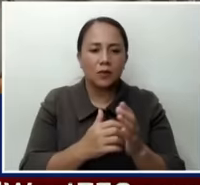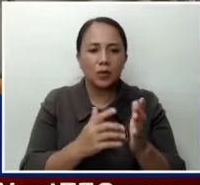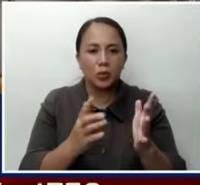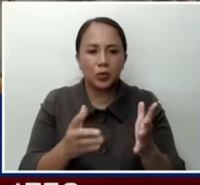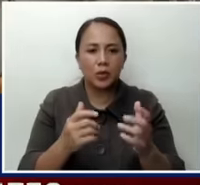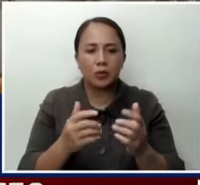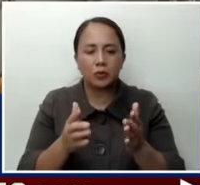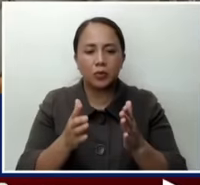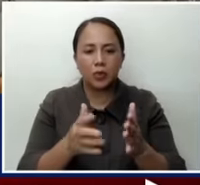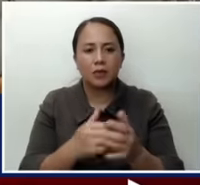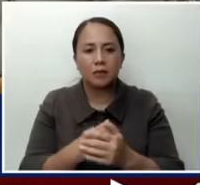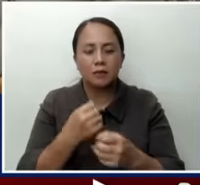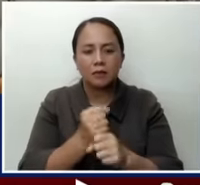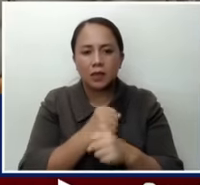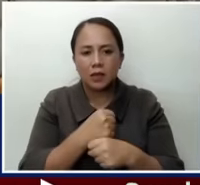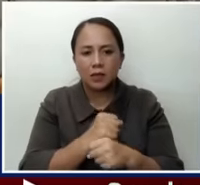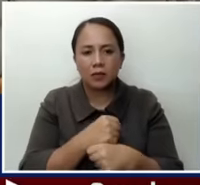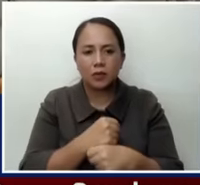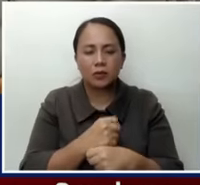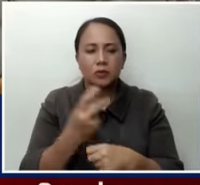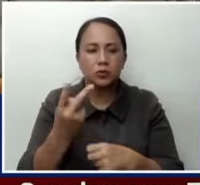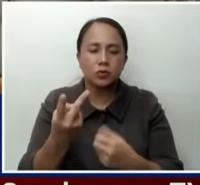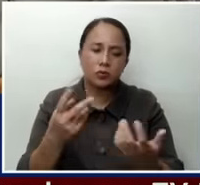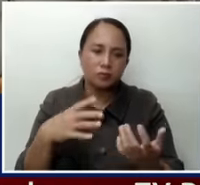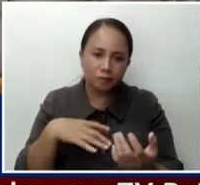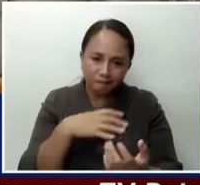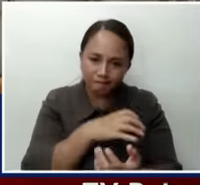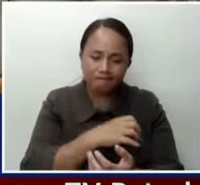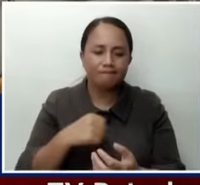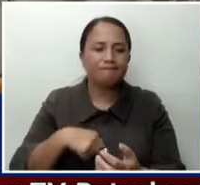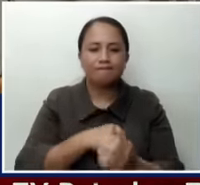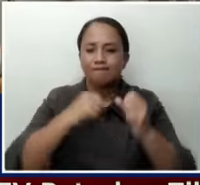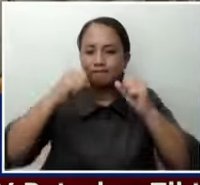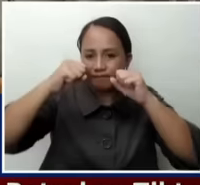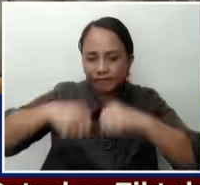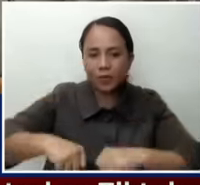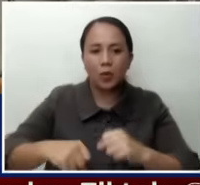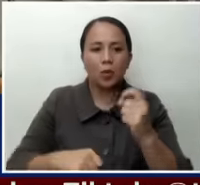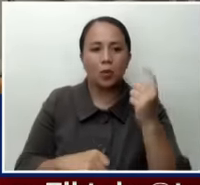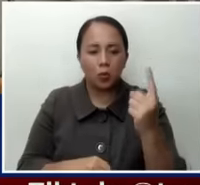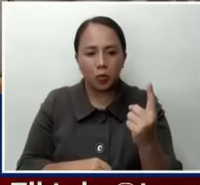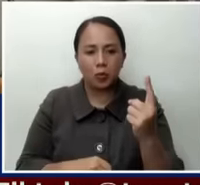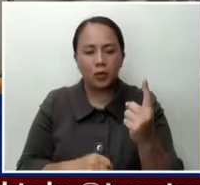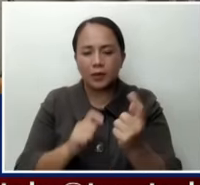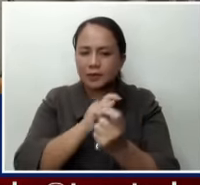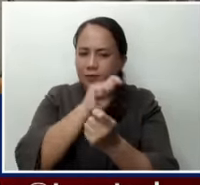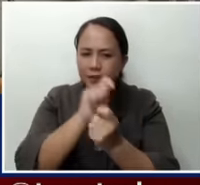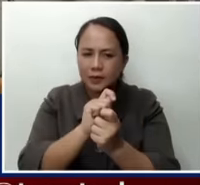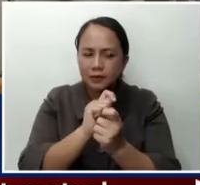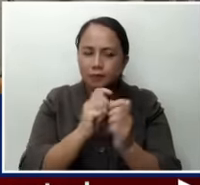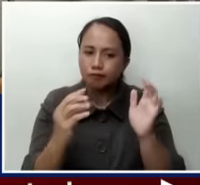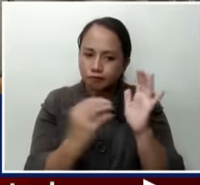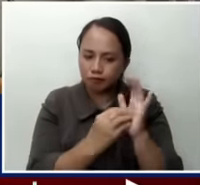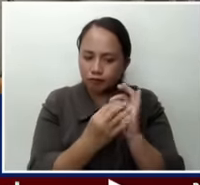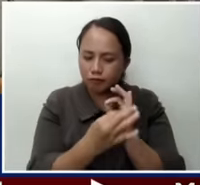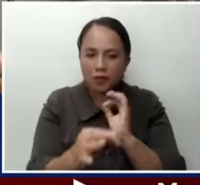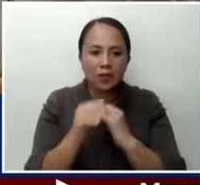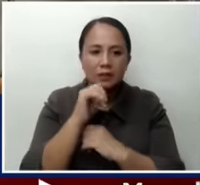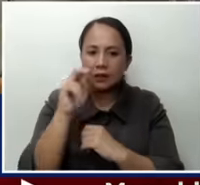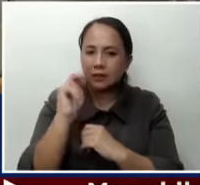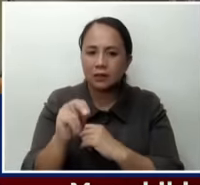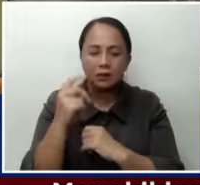make our two congresses agree to one particular provision. No need for